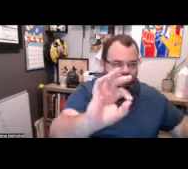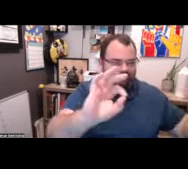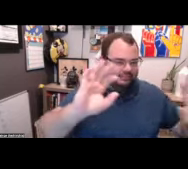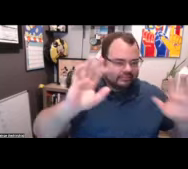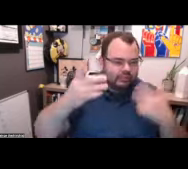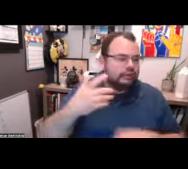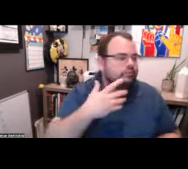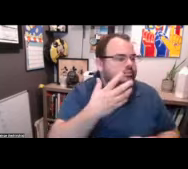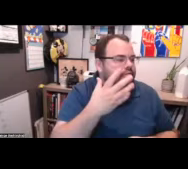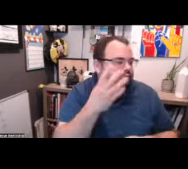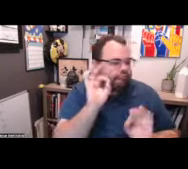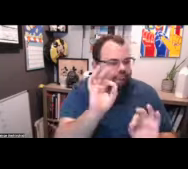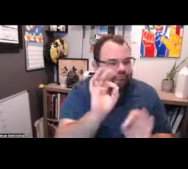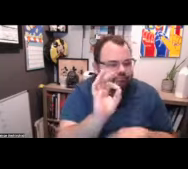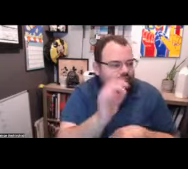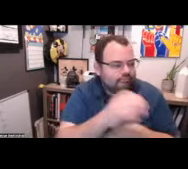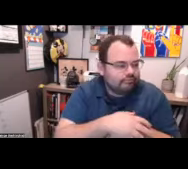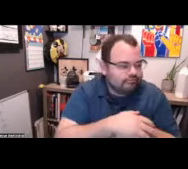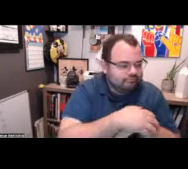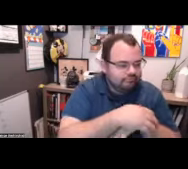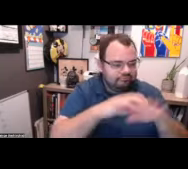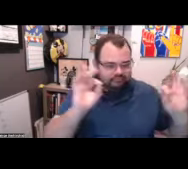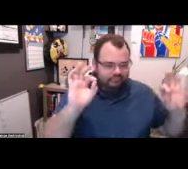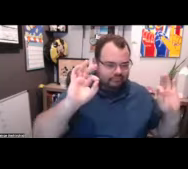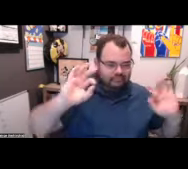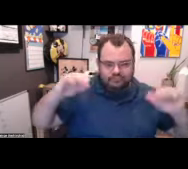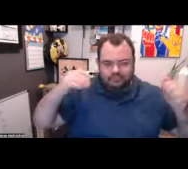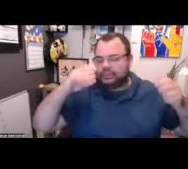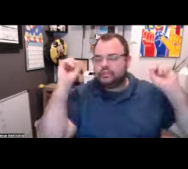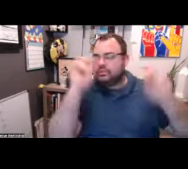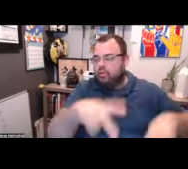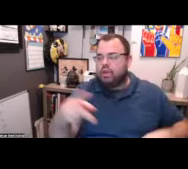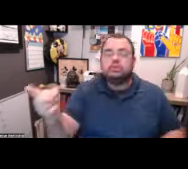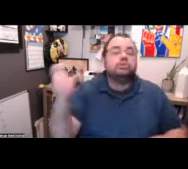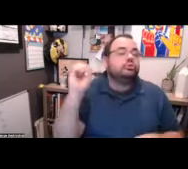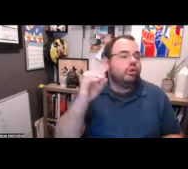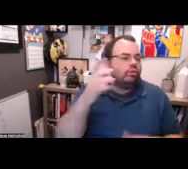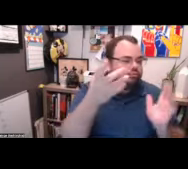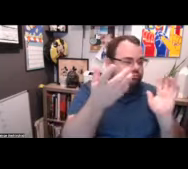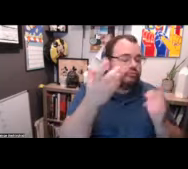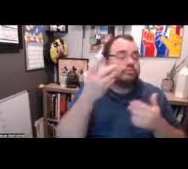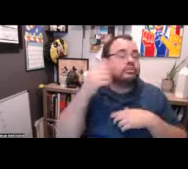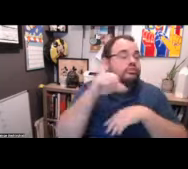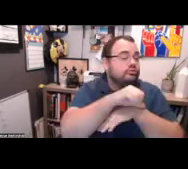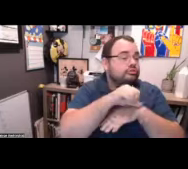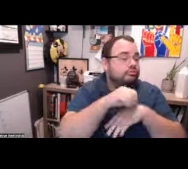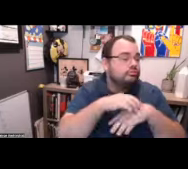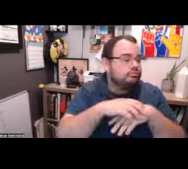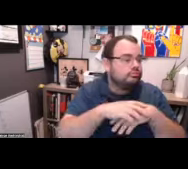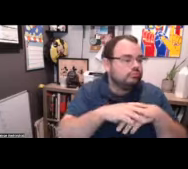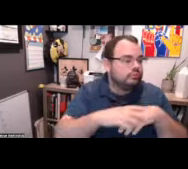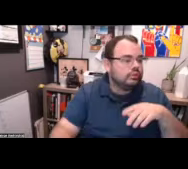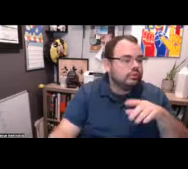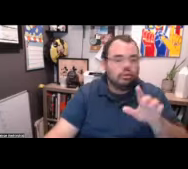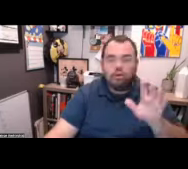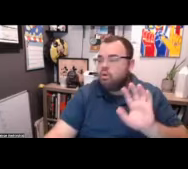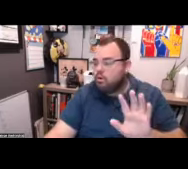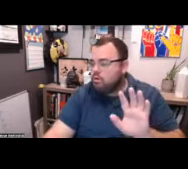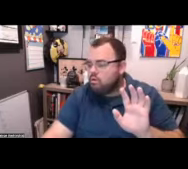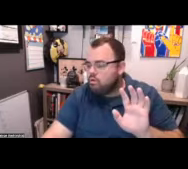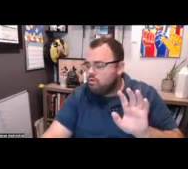video. at which time the patient begins using the implant and beginning the process of learning to hear again.